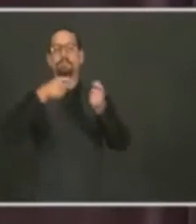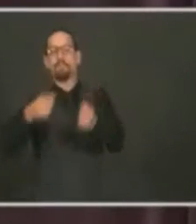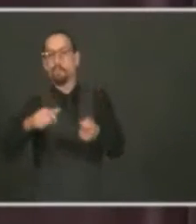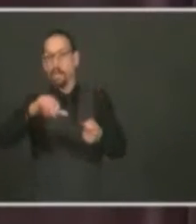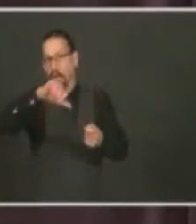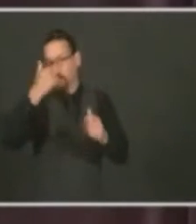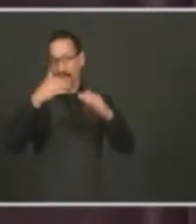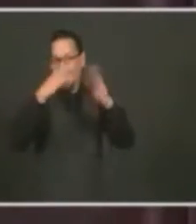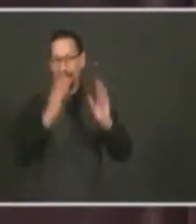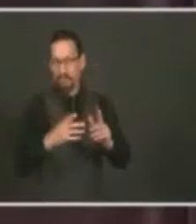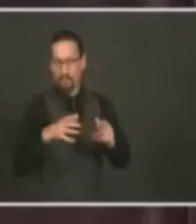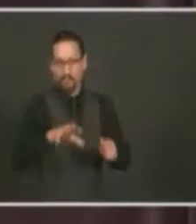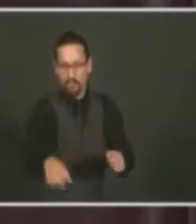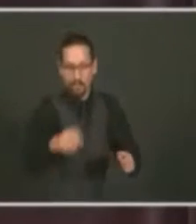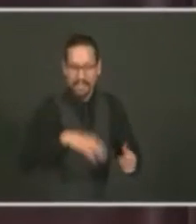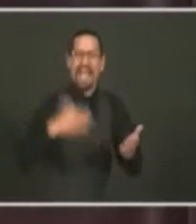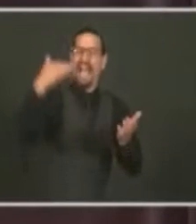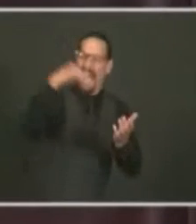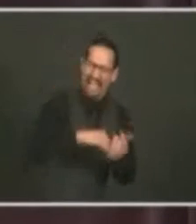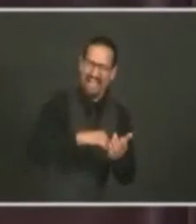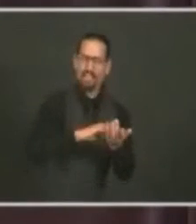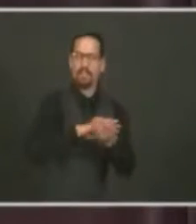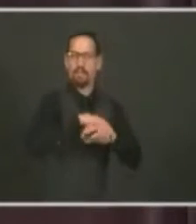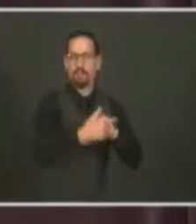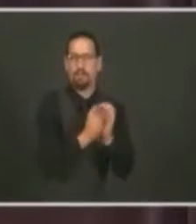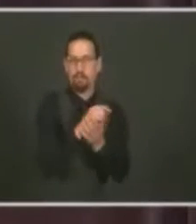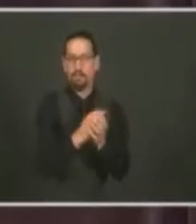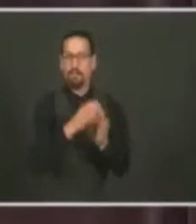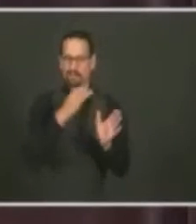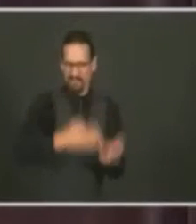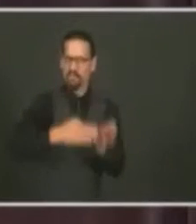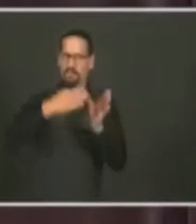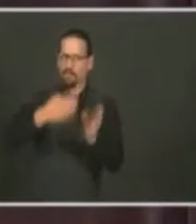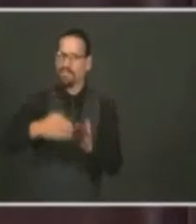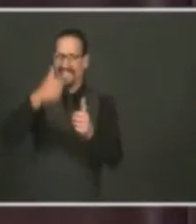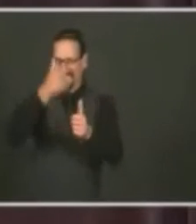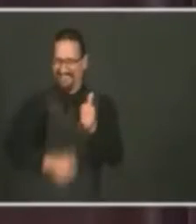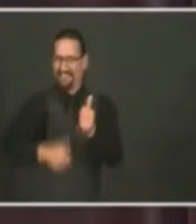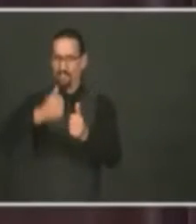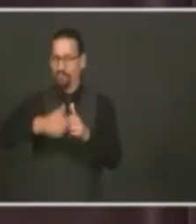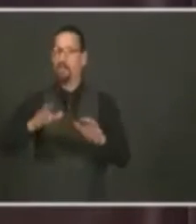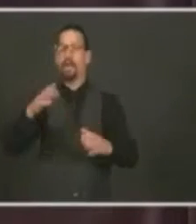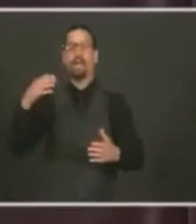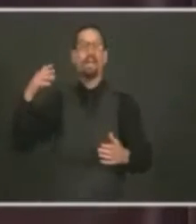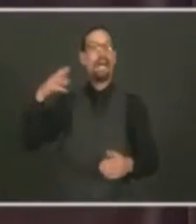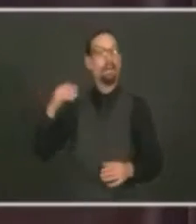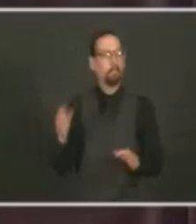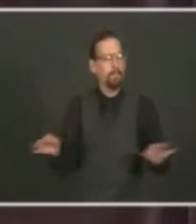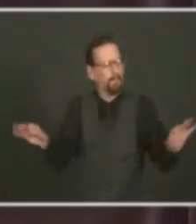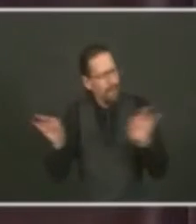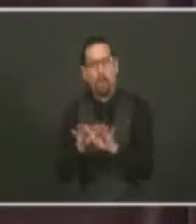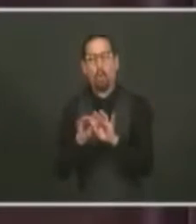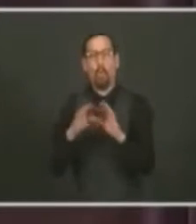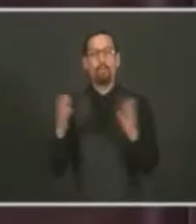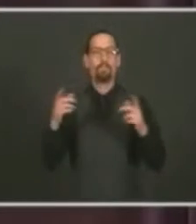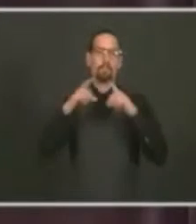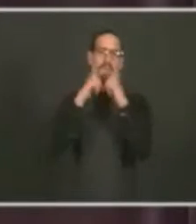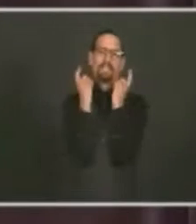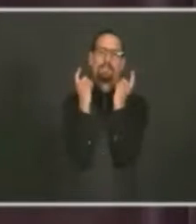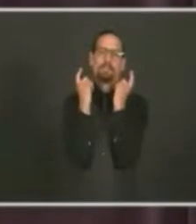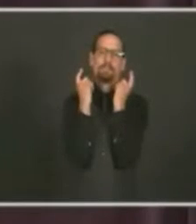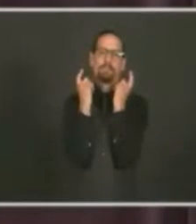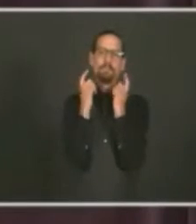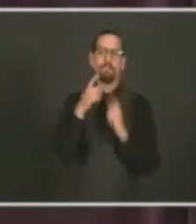during Halloween and trick-or-treating. To be clear, that means using one of the